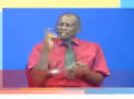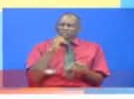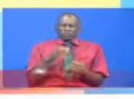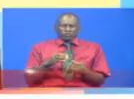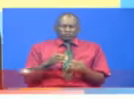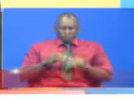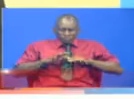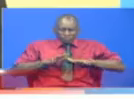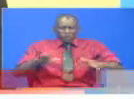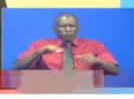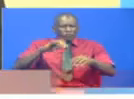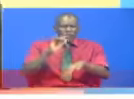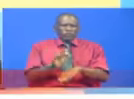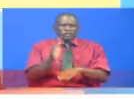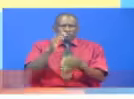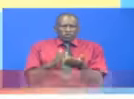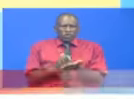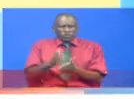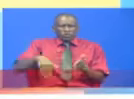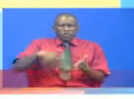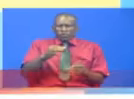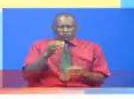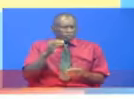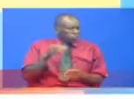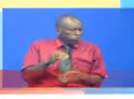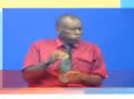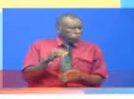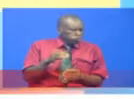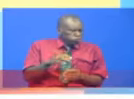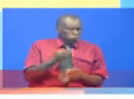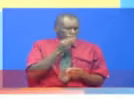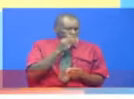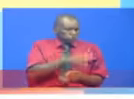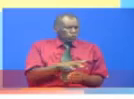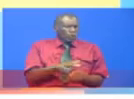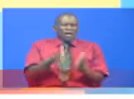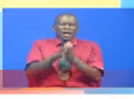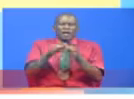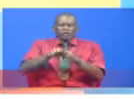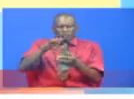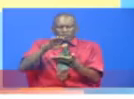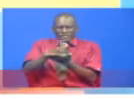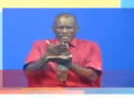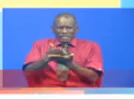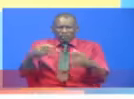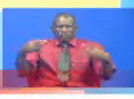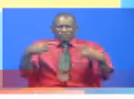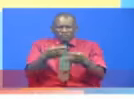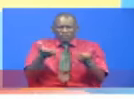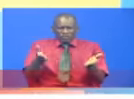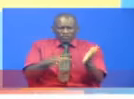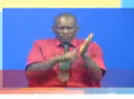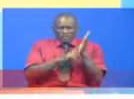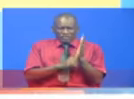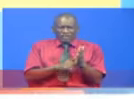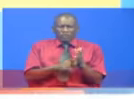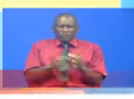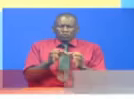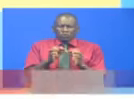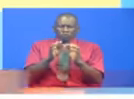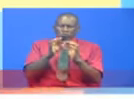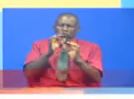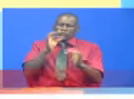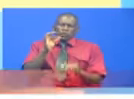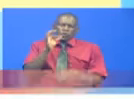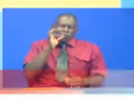handling, frequent spitting, and sharing of paraphernalia such as mouthpieces